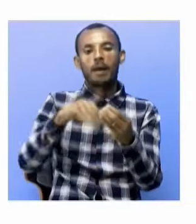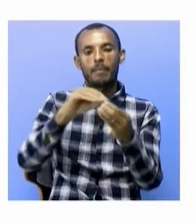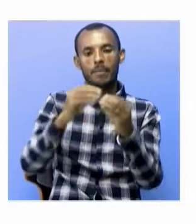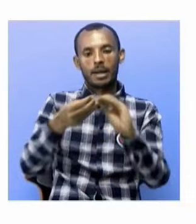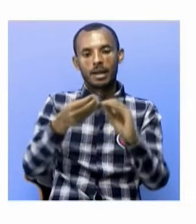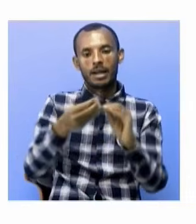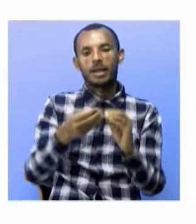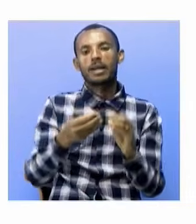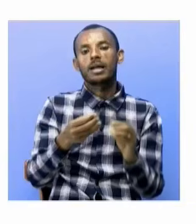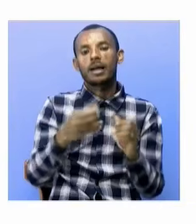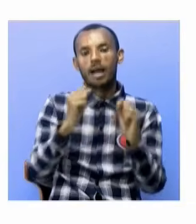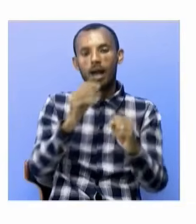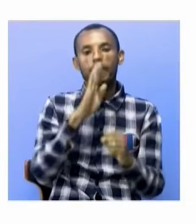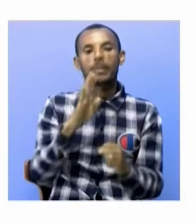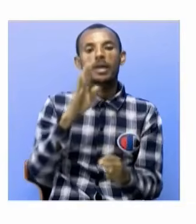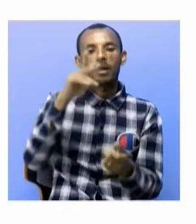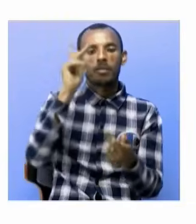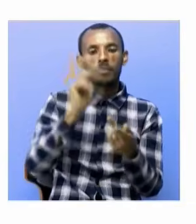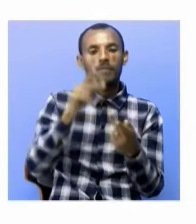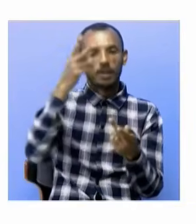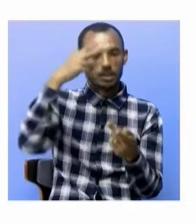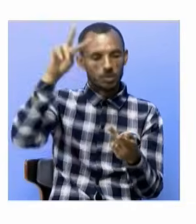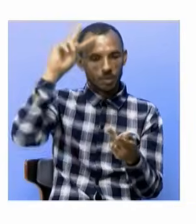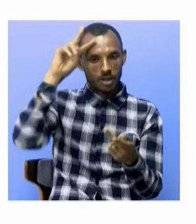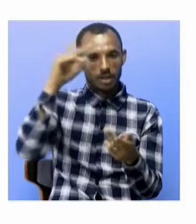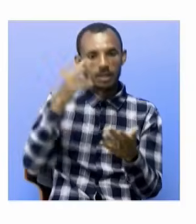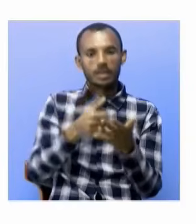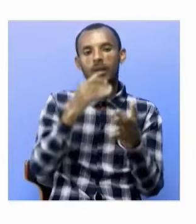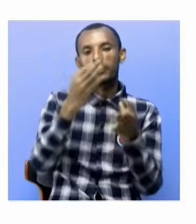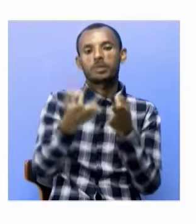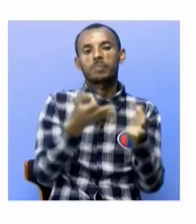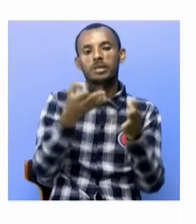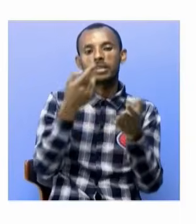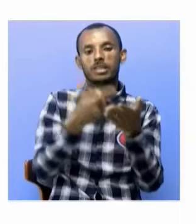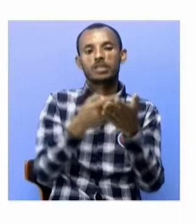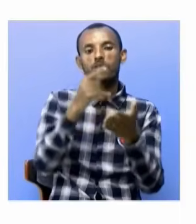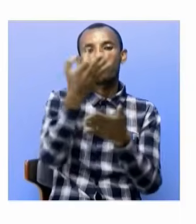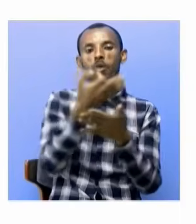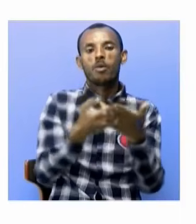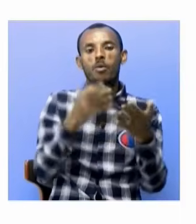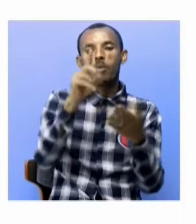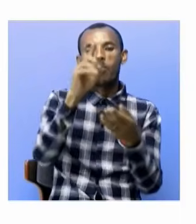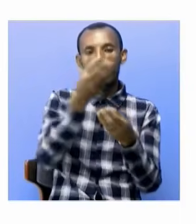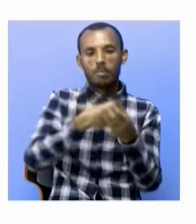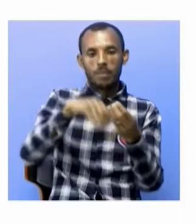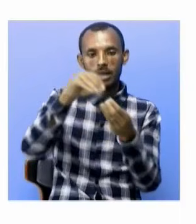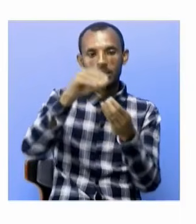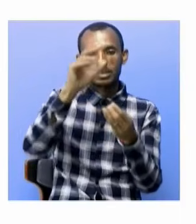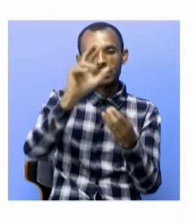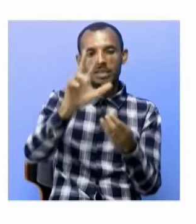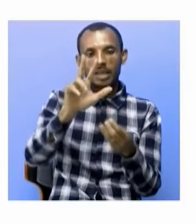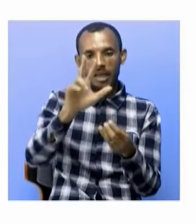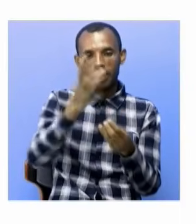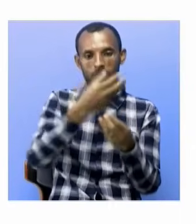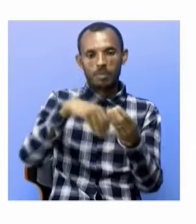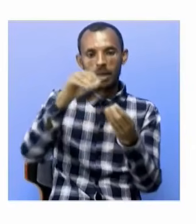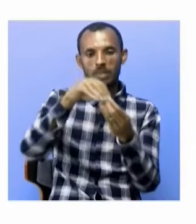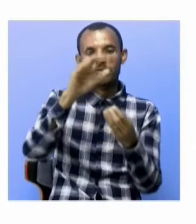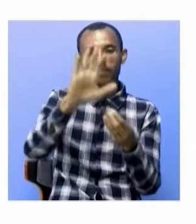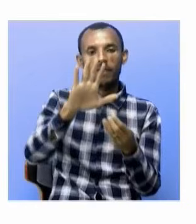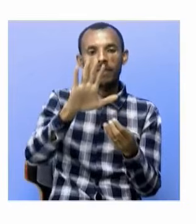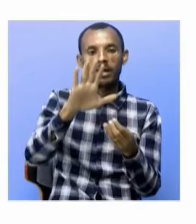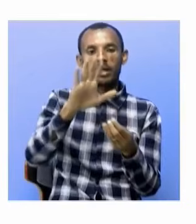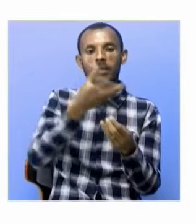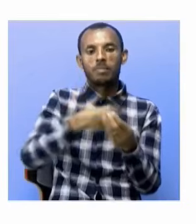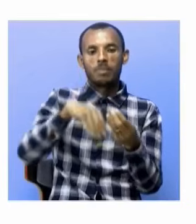perfect square, and that perfect square can be expressed in this form: 1 plus 3 plus 5 plus,